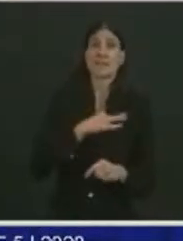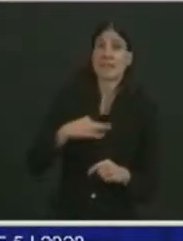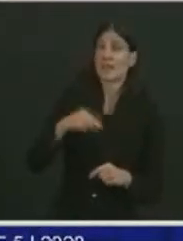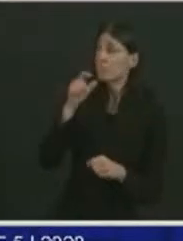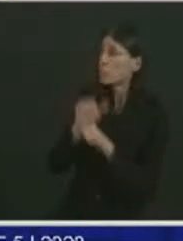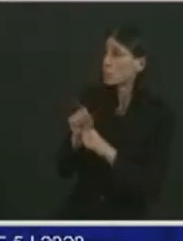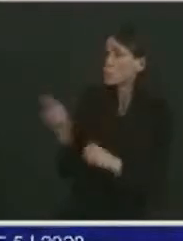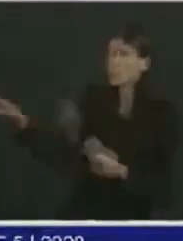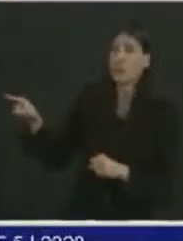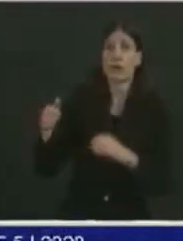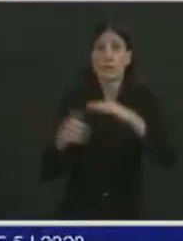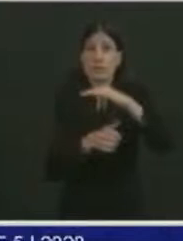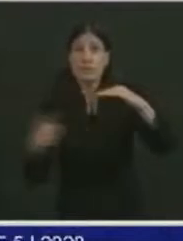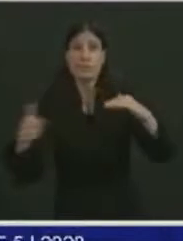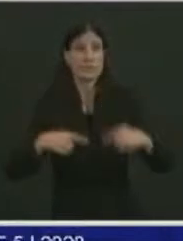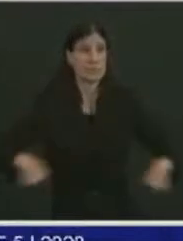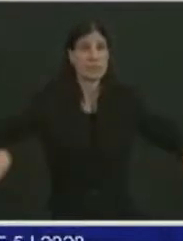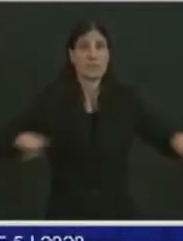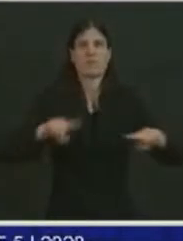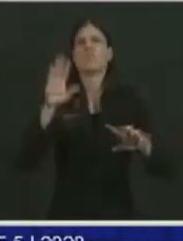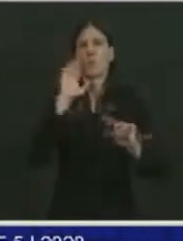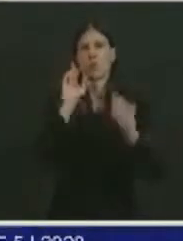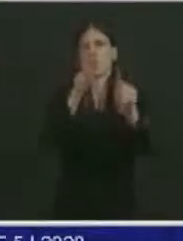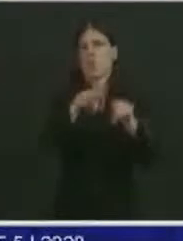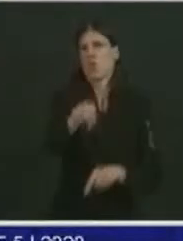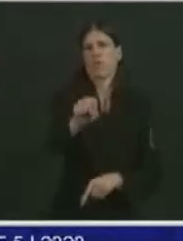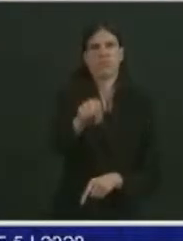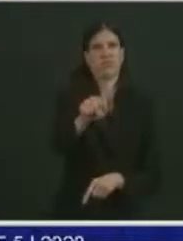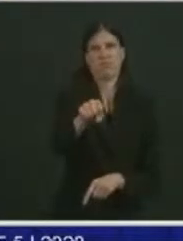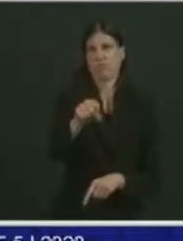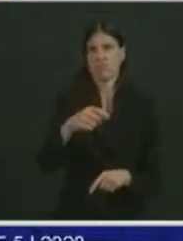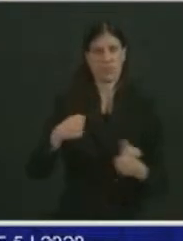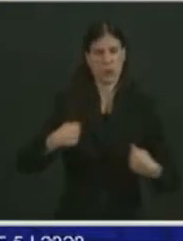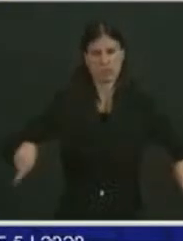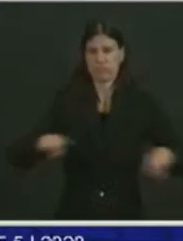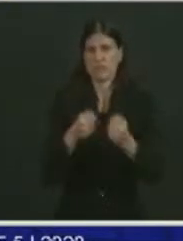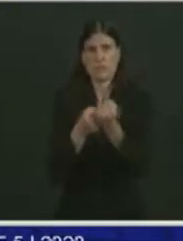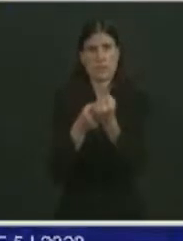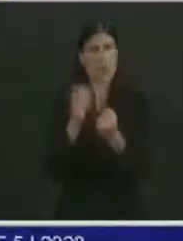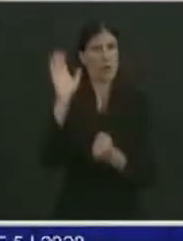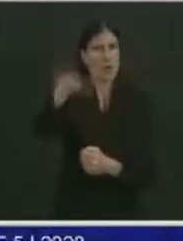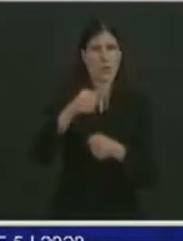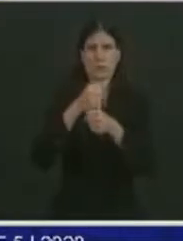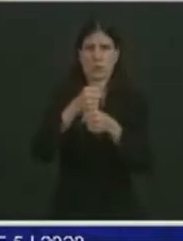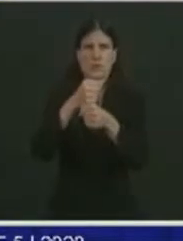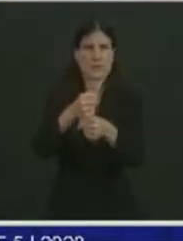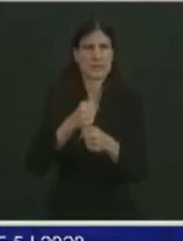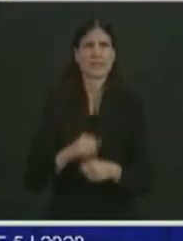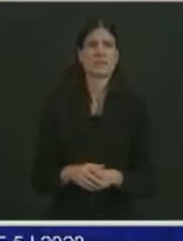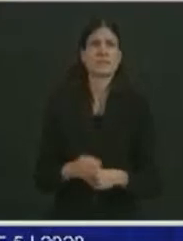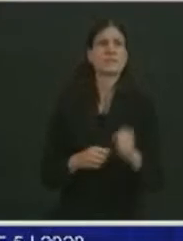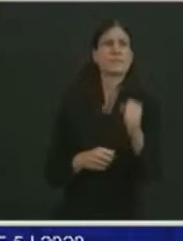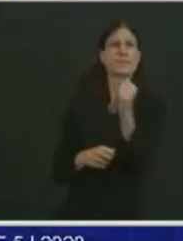cause. Where do you advise people who are coming in from outside? I know this may be a question for the mayor or for Commissioner Perry, but from your